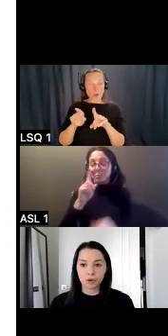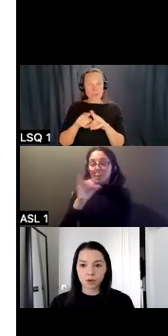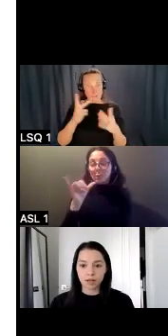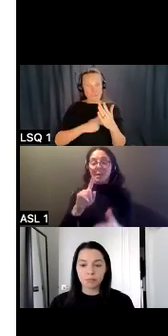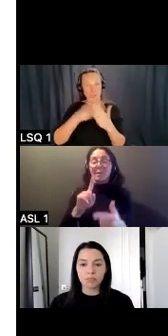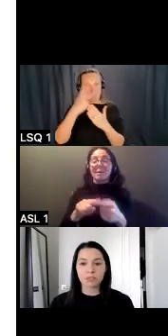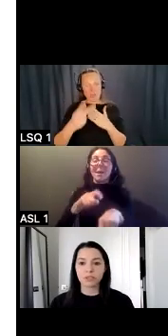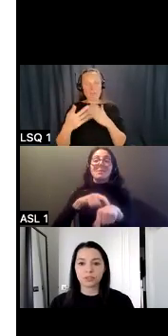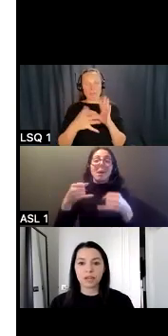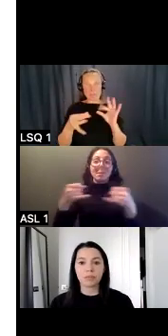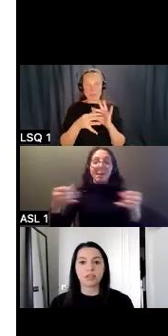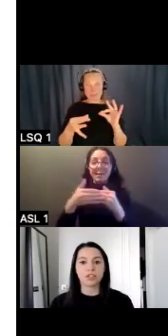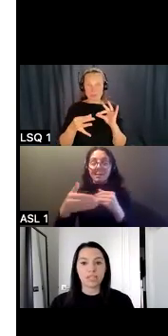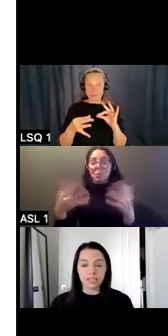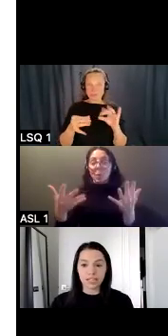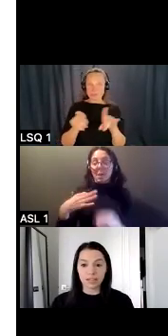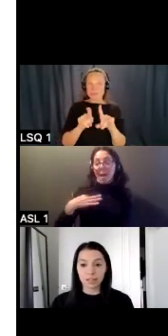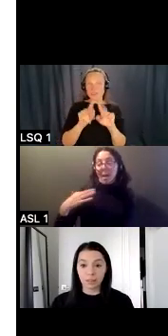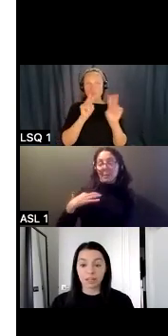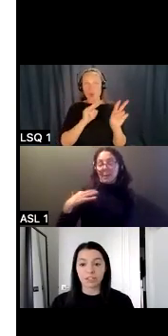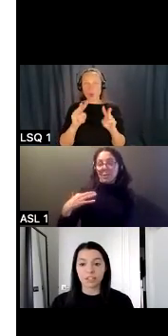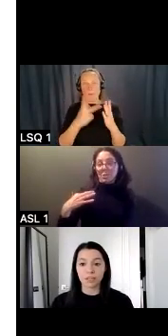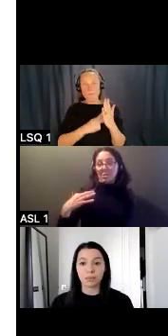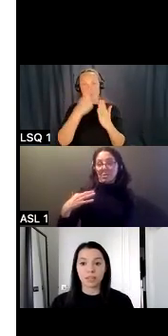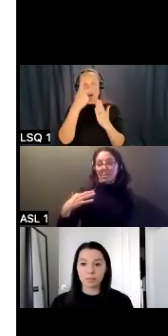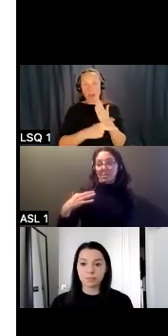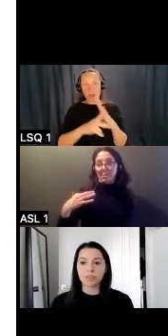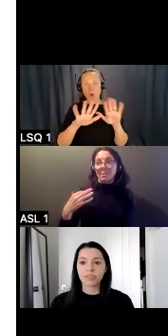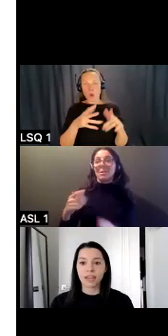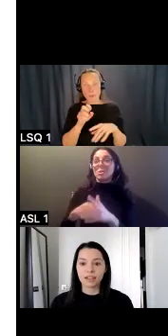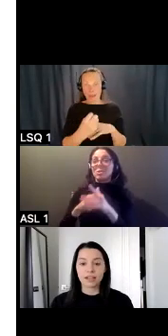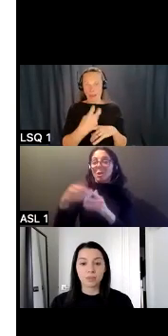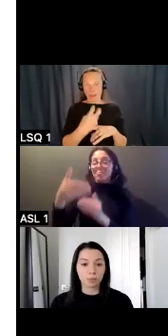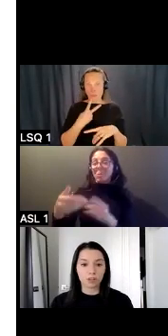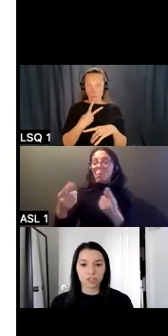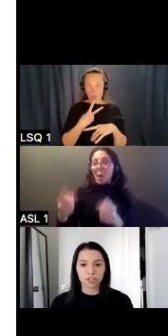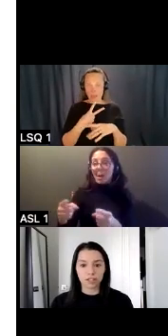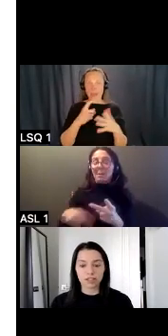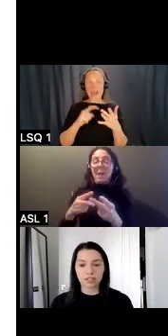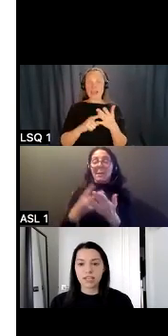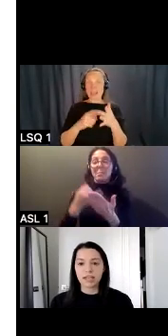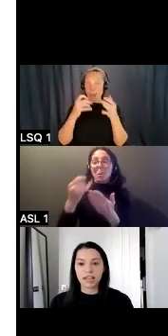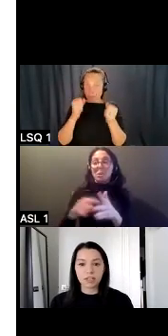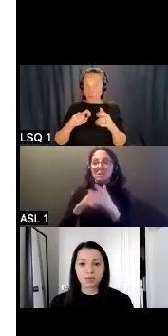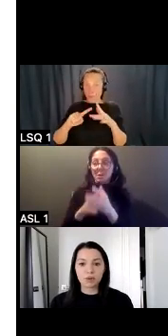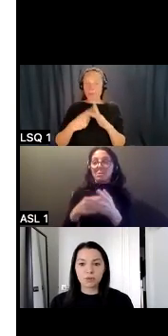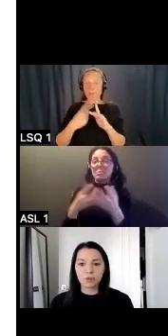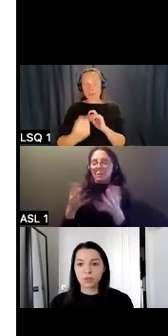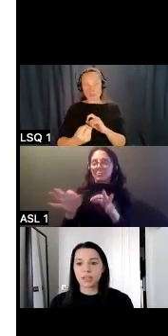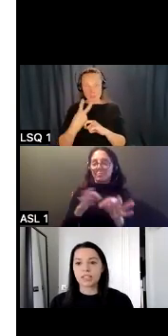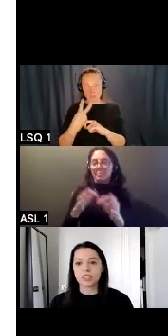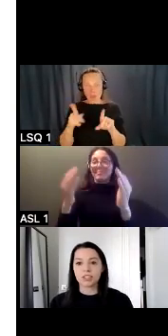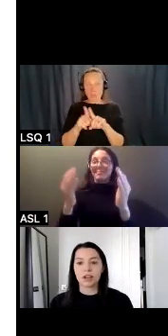of the program. This will include the application intake, when the application intake will begin, and when the project starts. Next, we'll go over